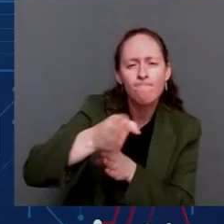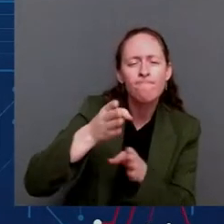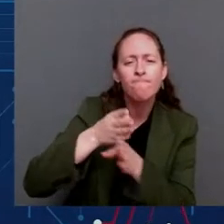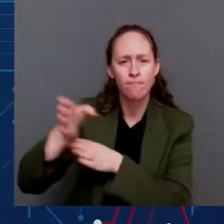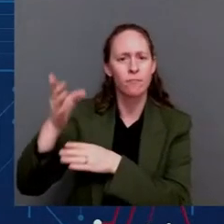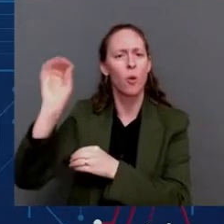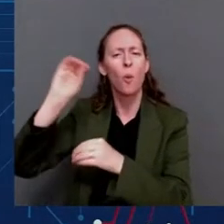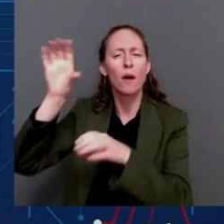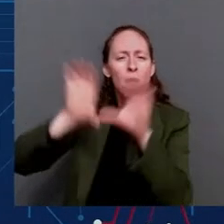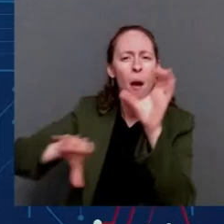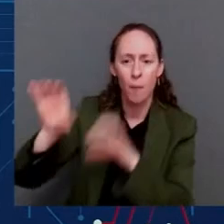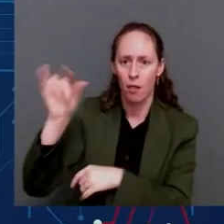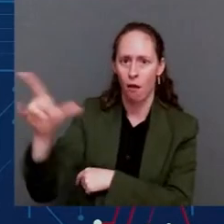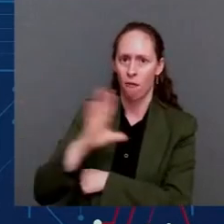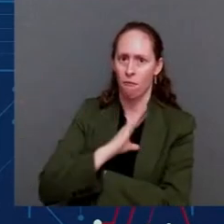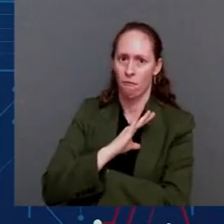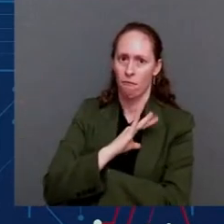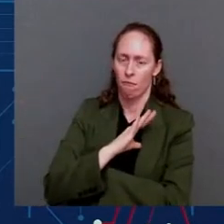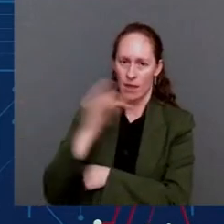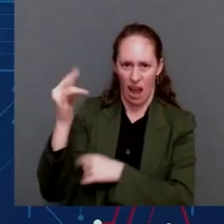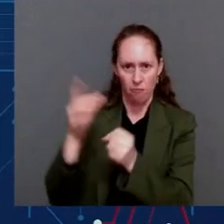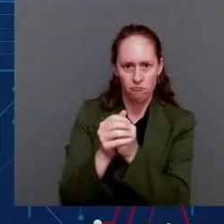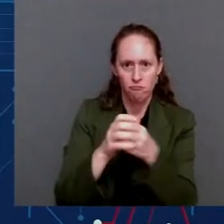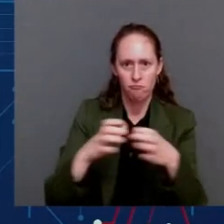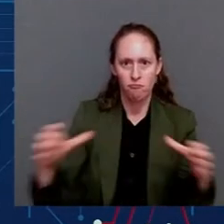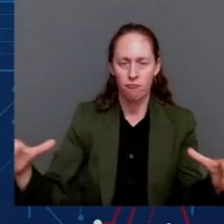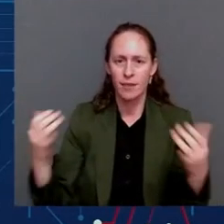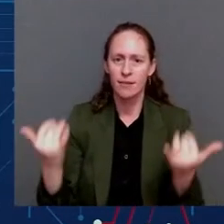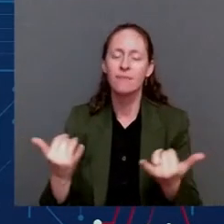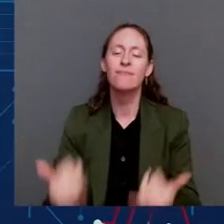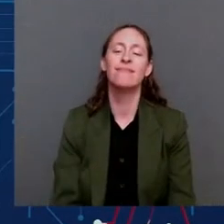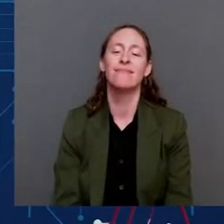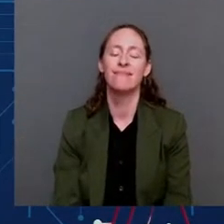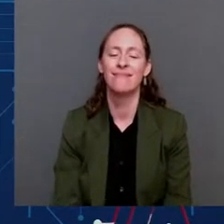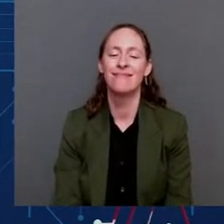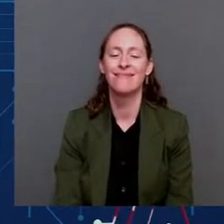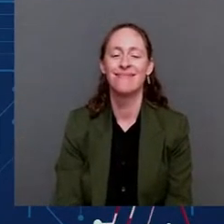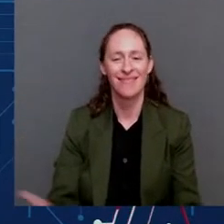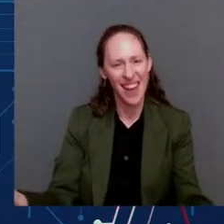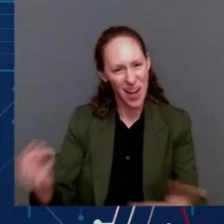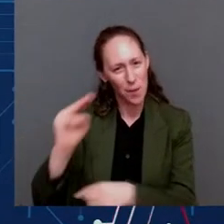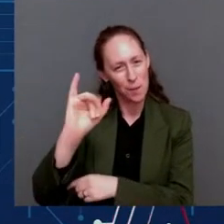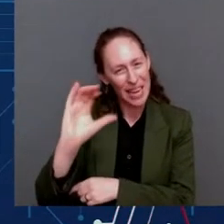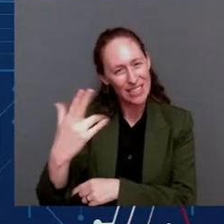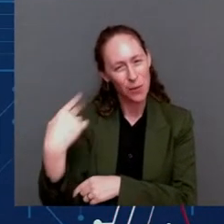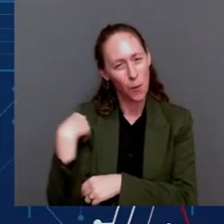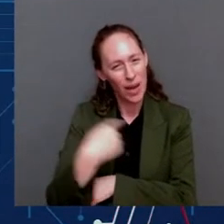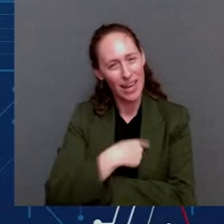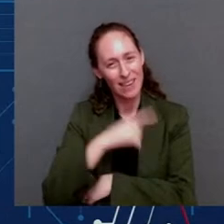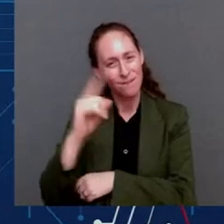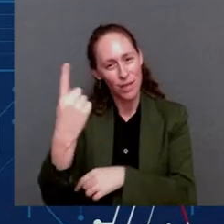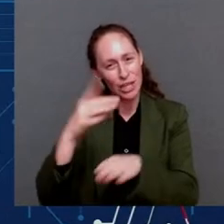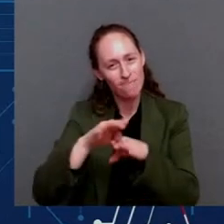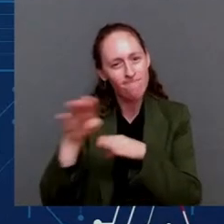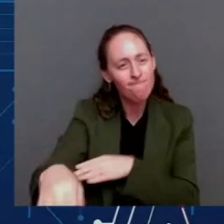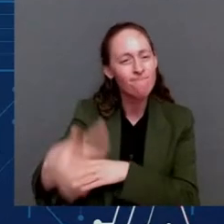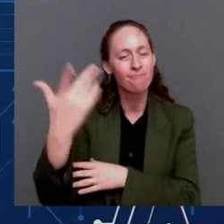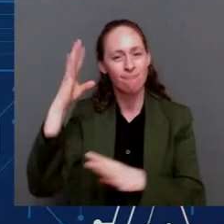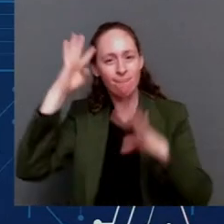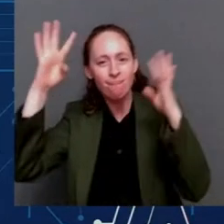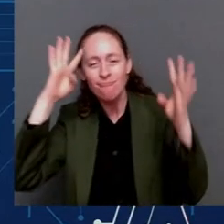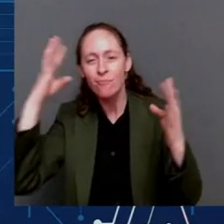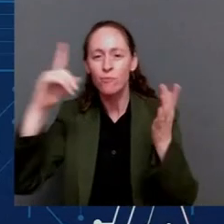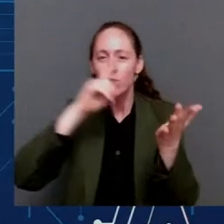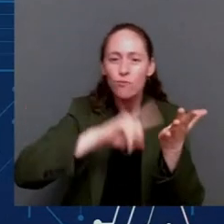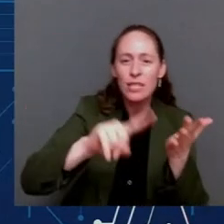deal. Michigan is leading in semiconductor R&D, thanks to companies like KLA, the Lori